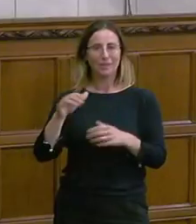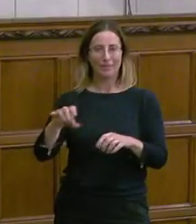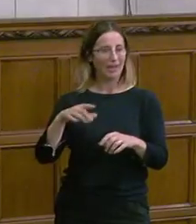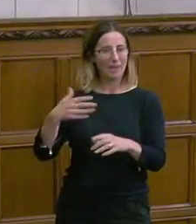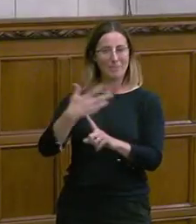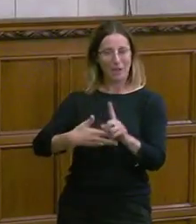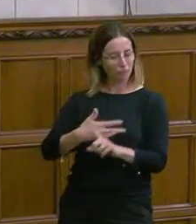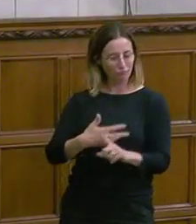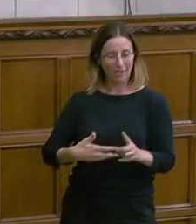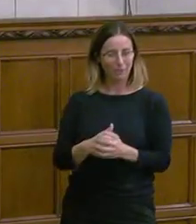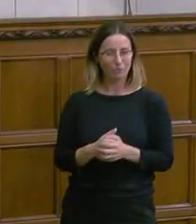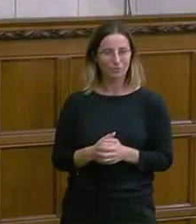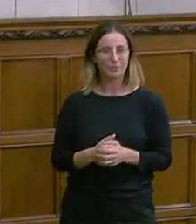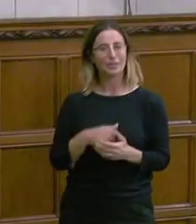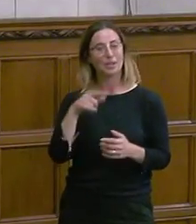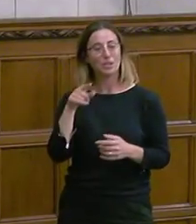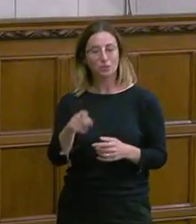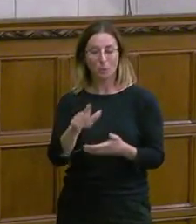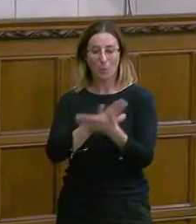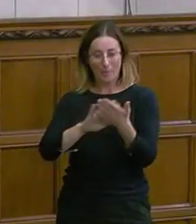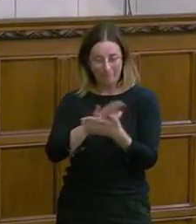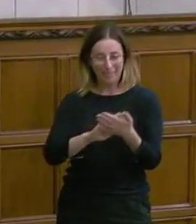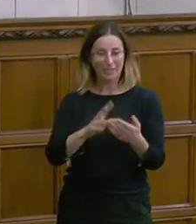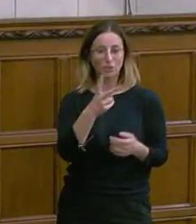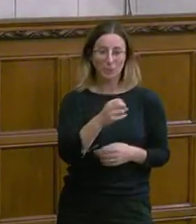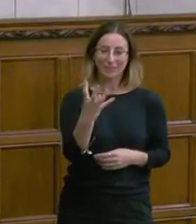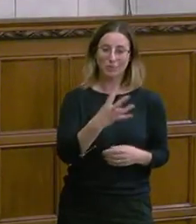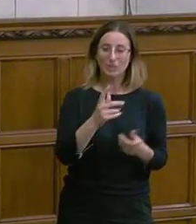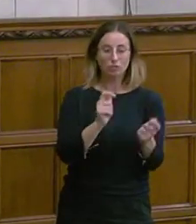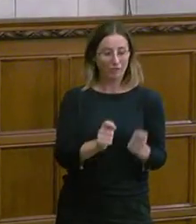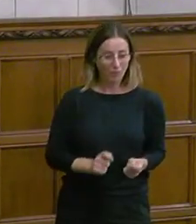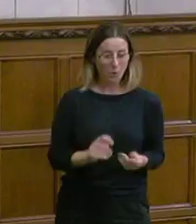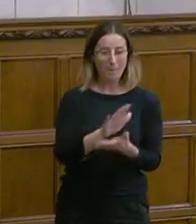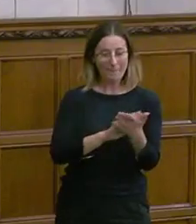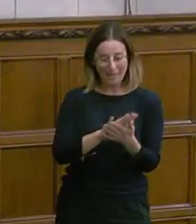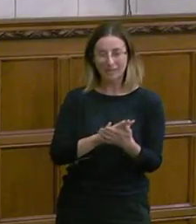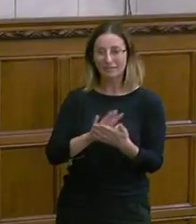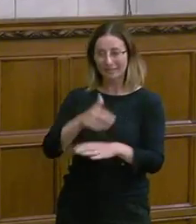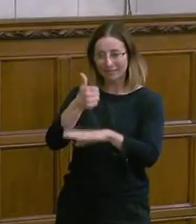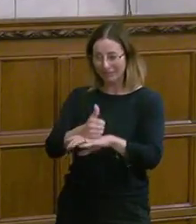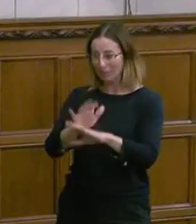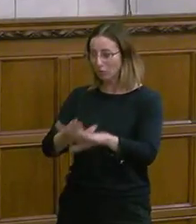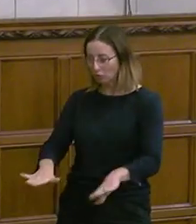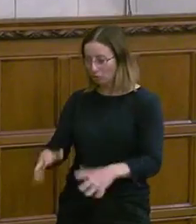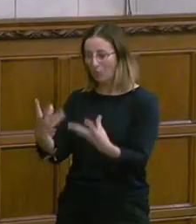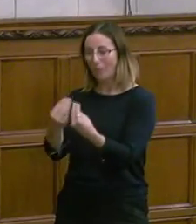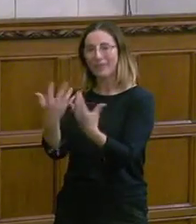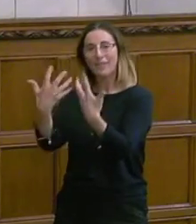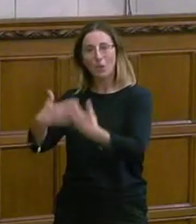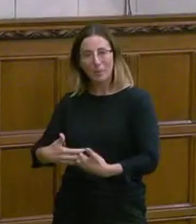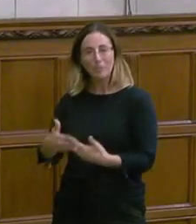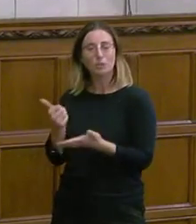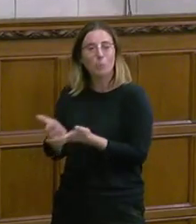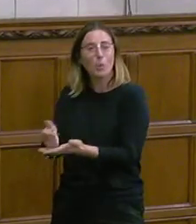on the 2014 reforms include equipping and incentivising mainstream schools to work with all pupils, and I'll say a little bit more about that in a